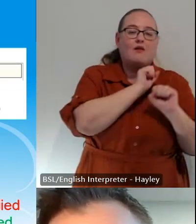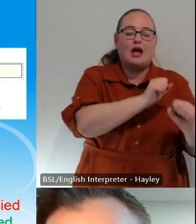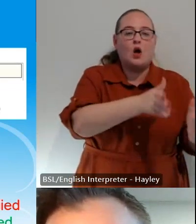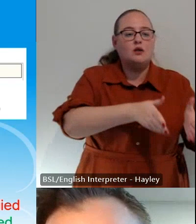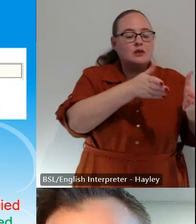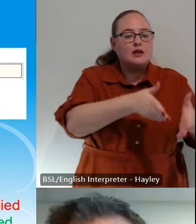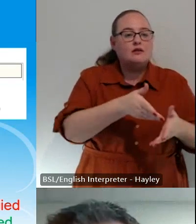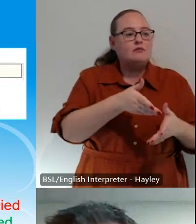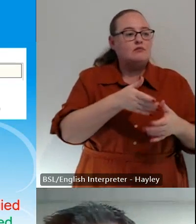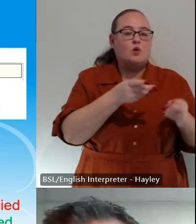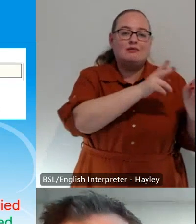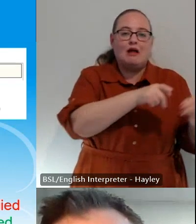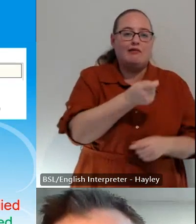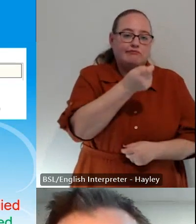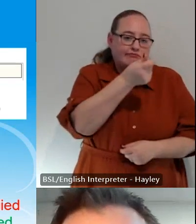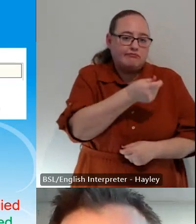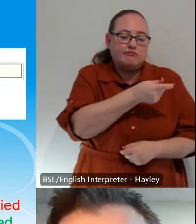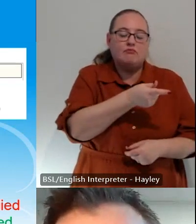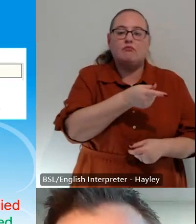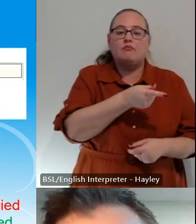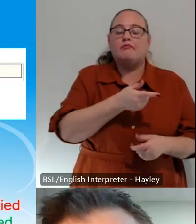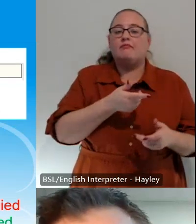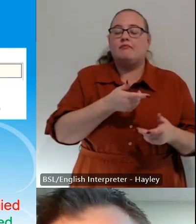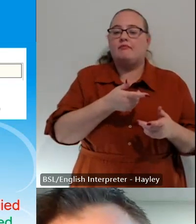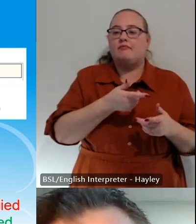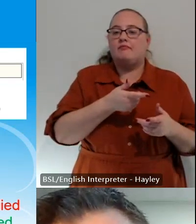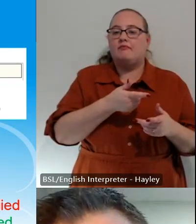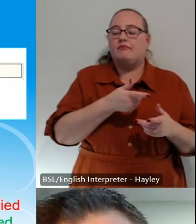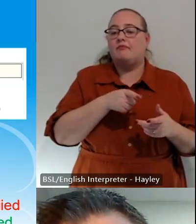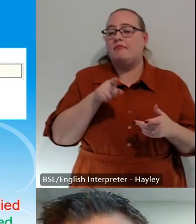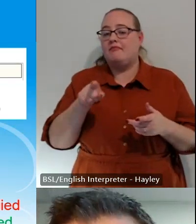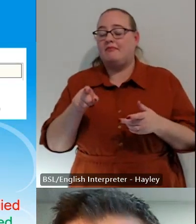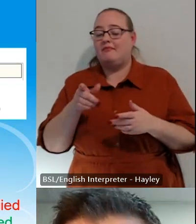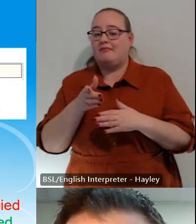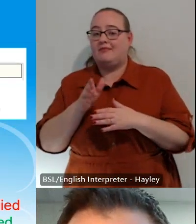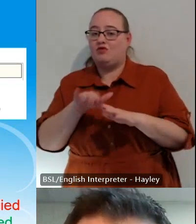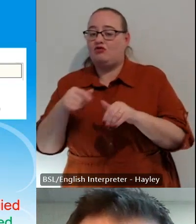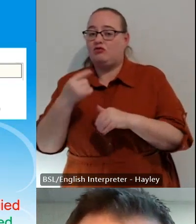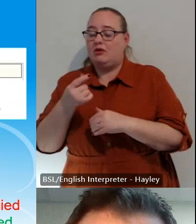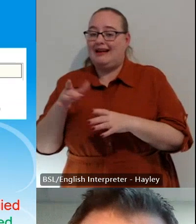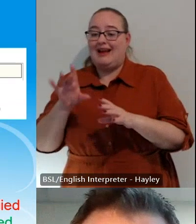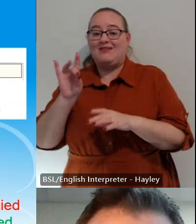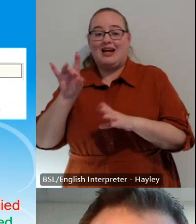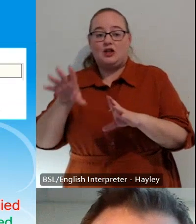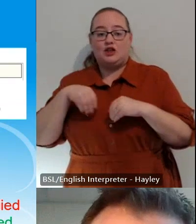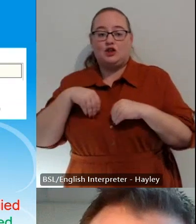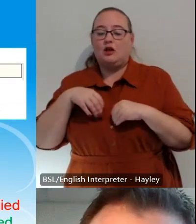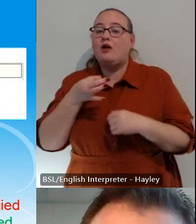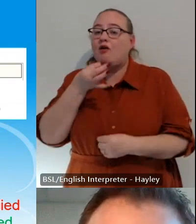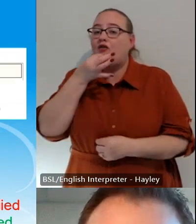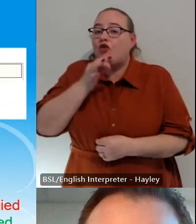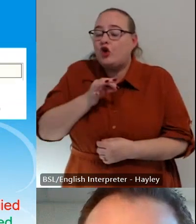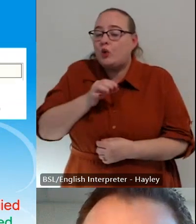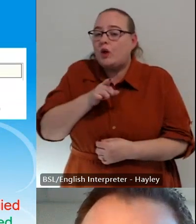with SARS-CoV-2 whatsoever. However, the children that were infected, even though there were fewer of them, many more